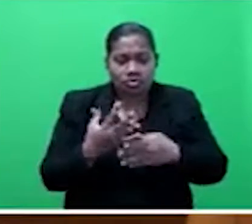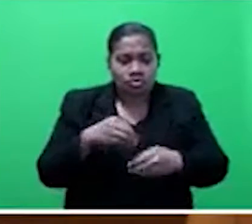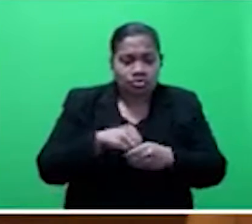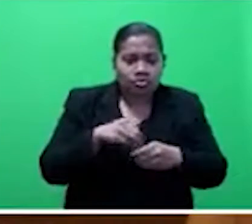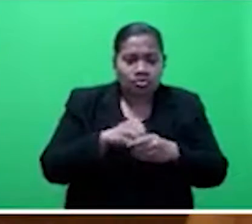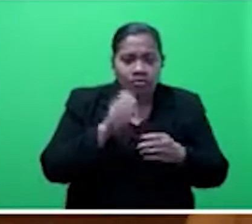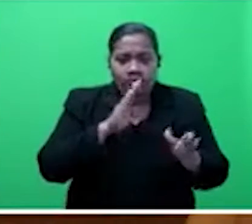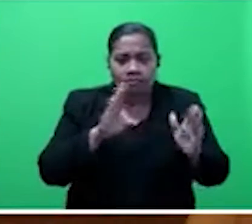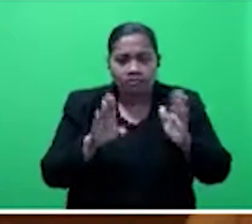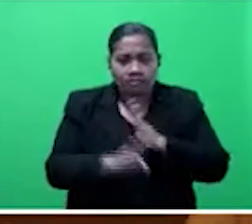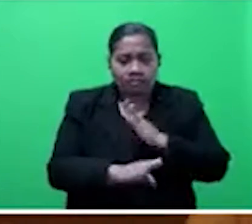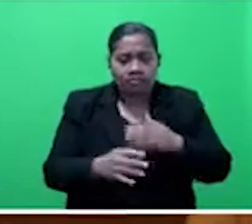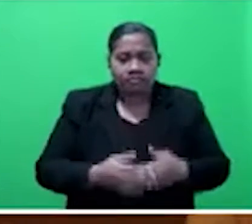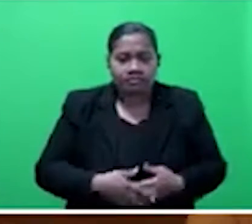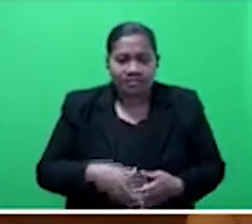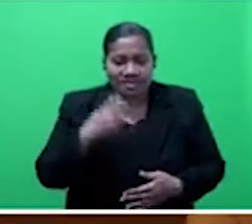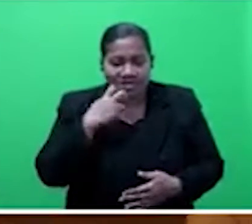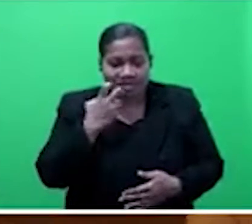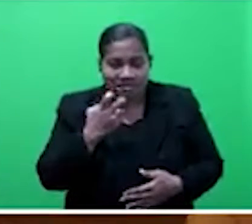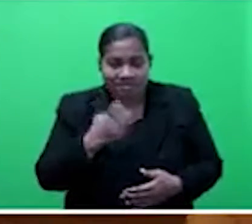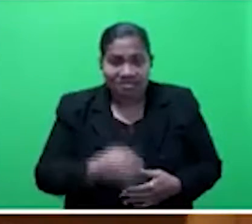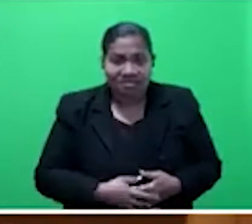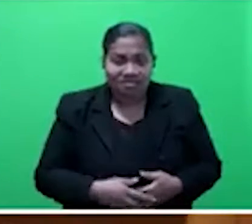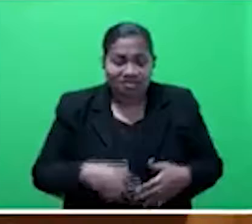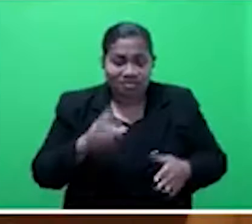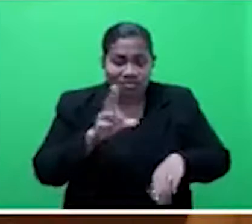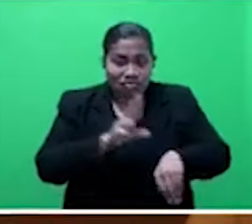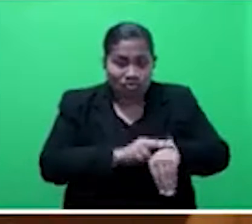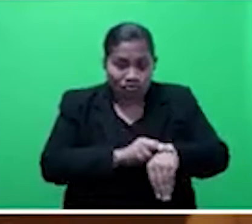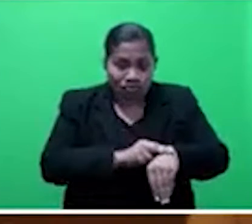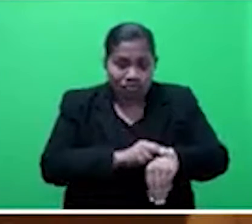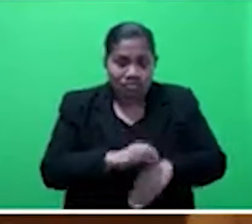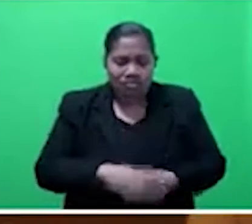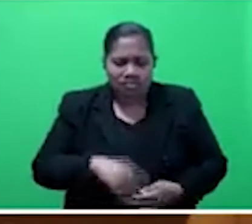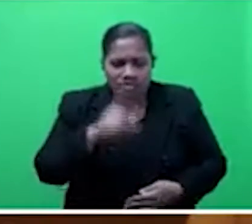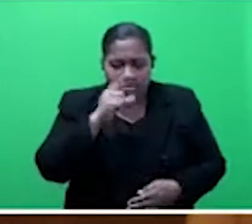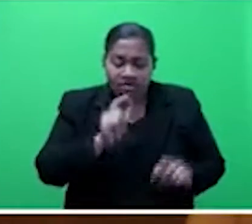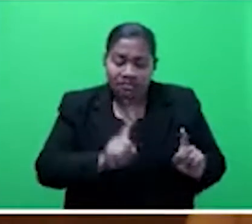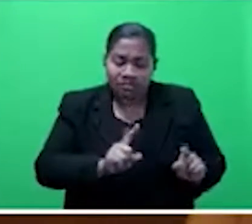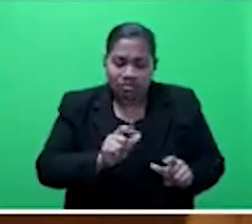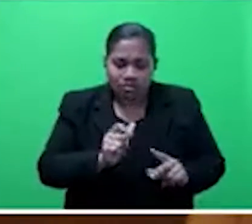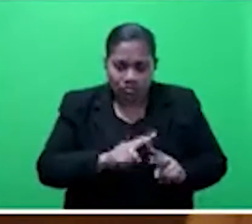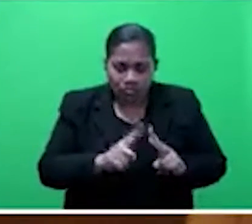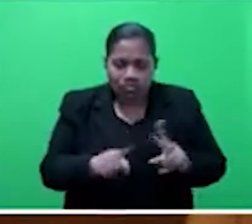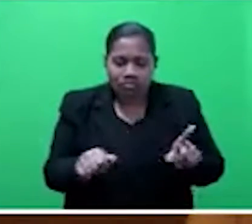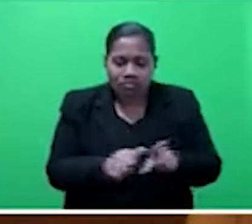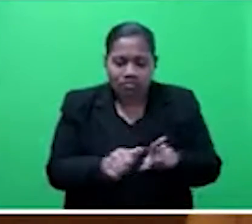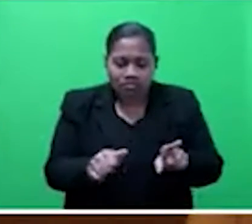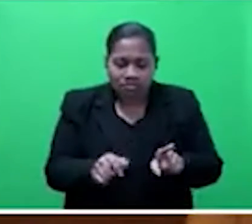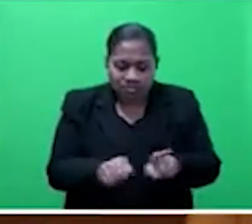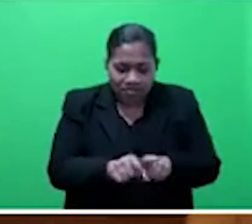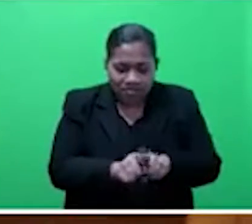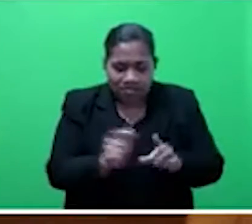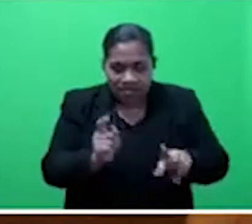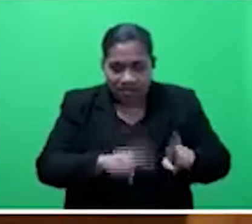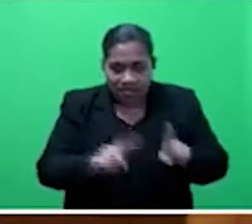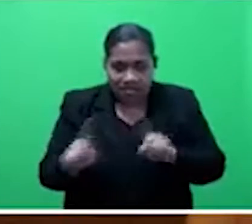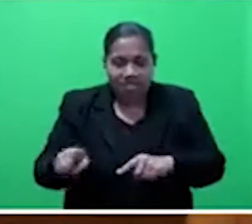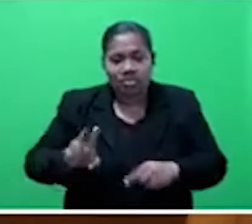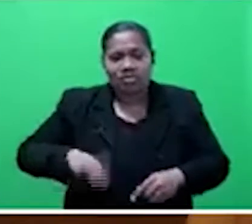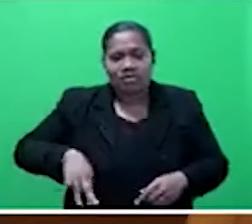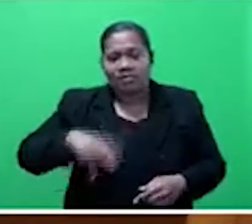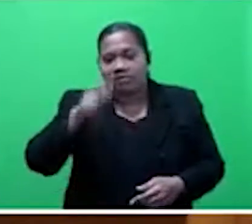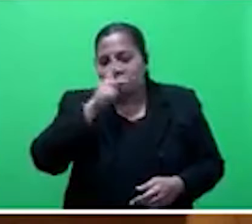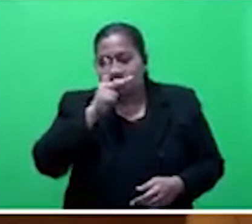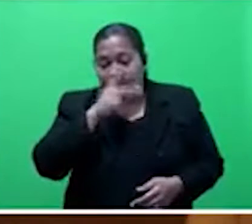private dental practitioners who will also be able to attend to members of the public, for which government will